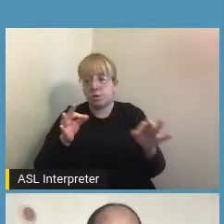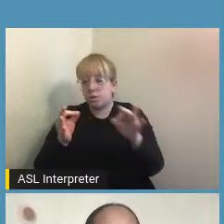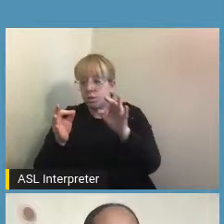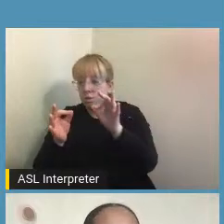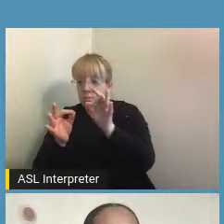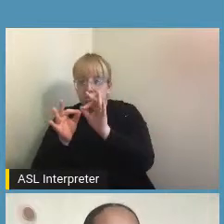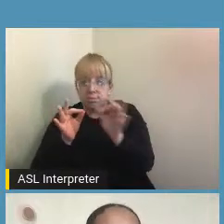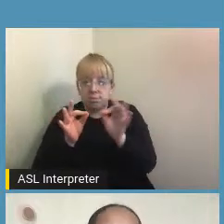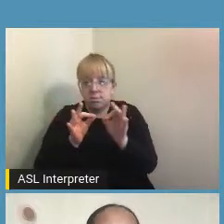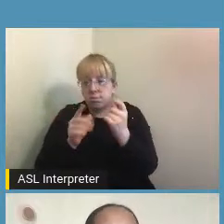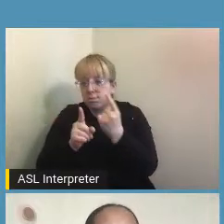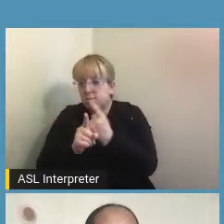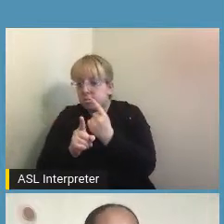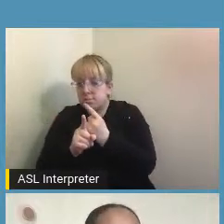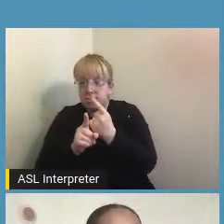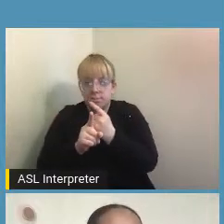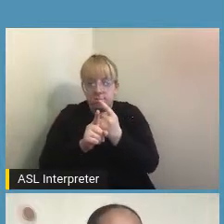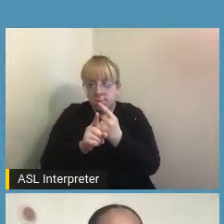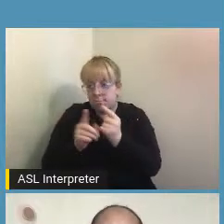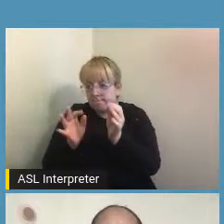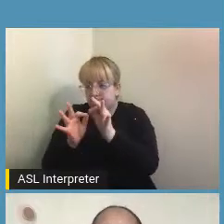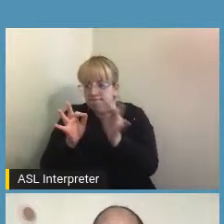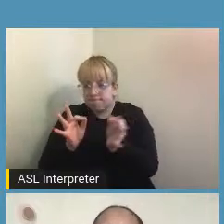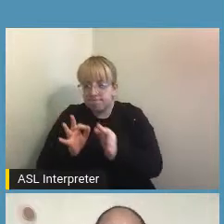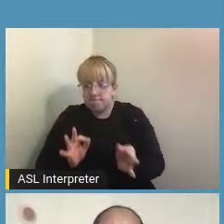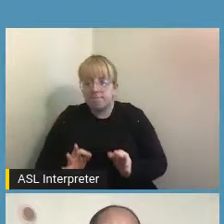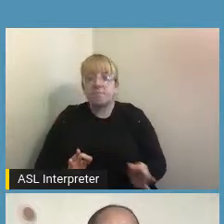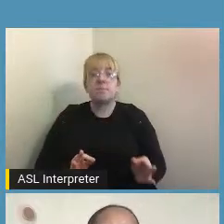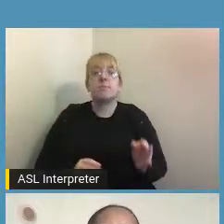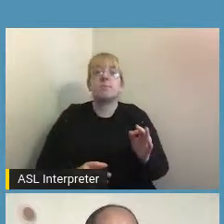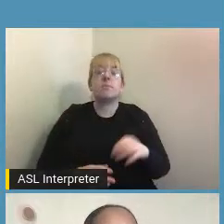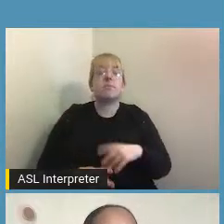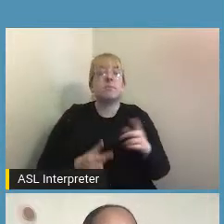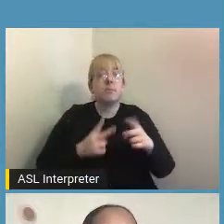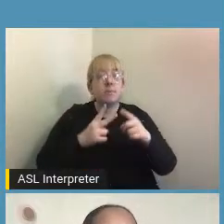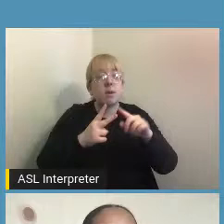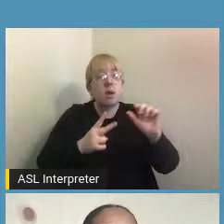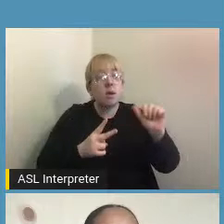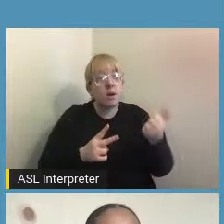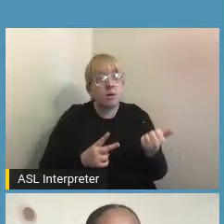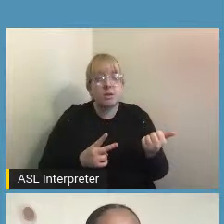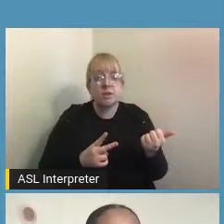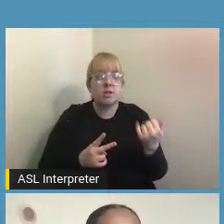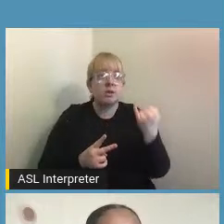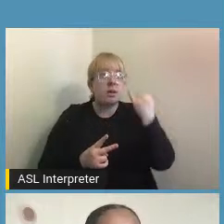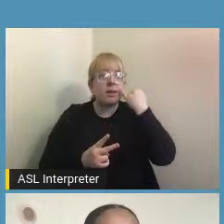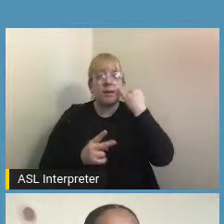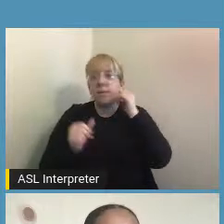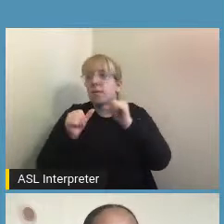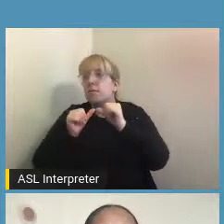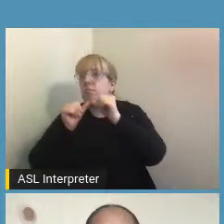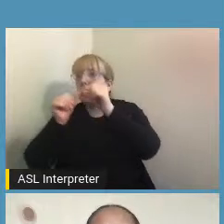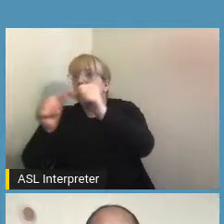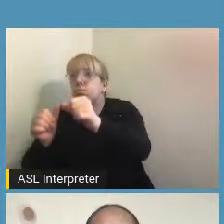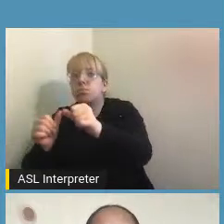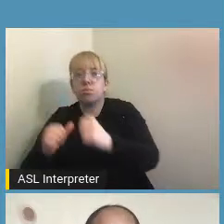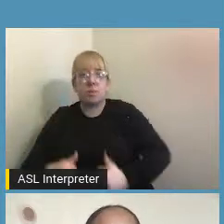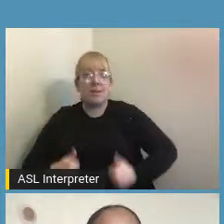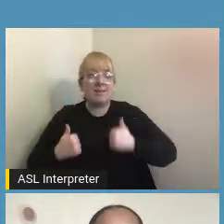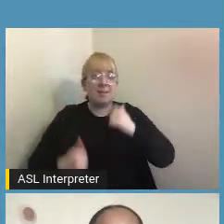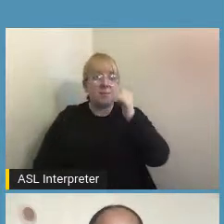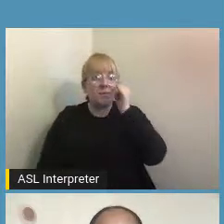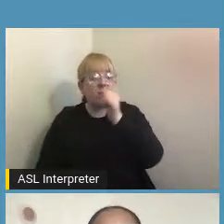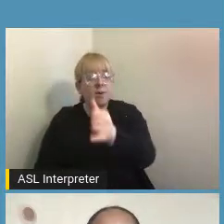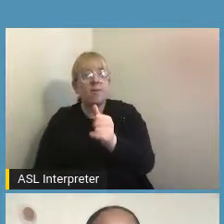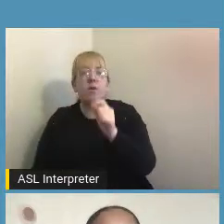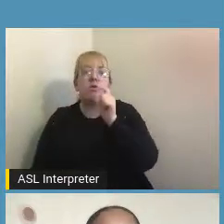but also because if there's something that is going to be ongoing or live in perpetuity, you don't have